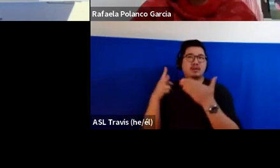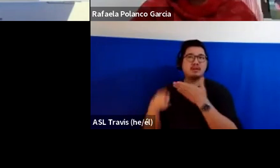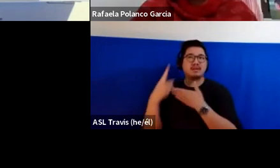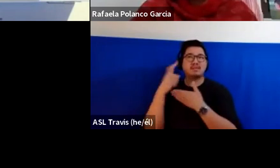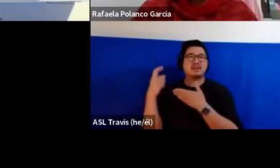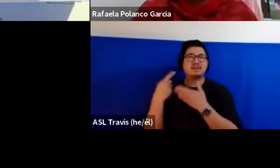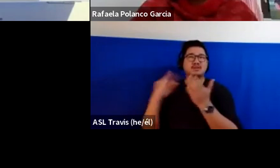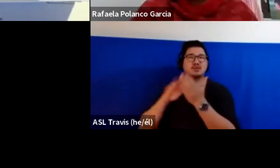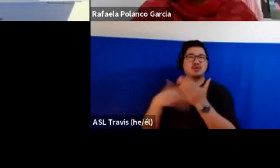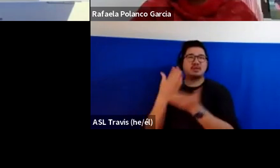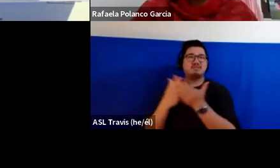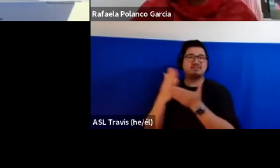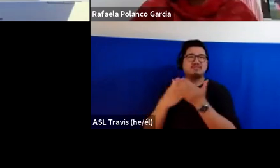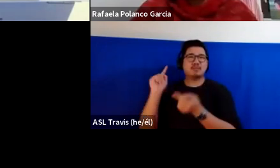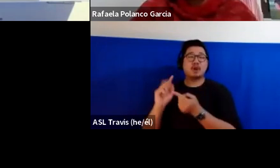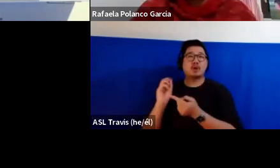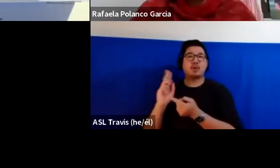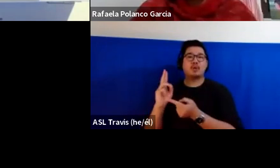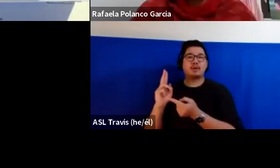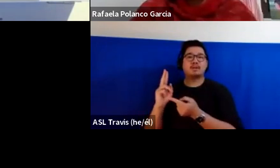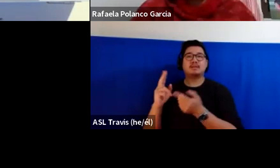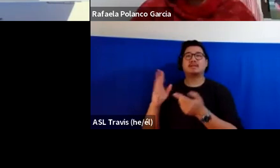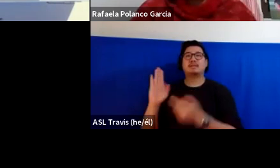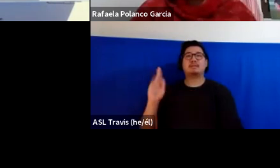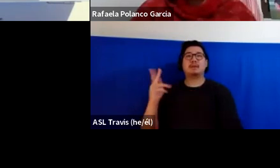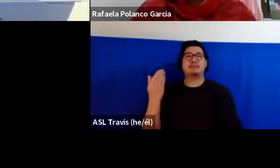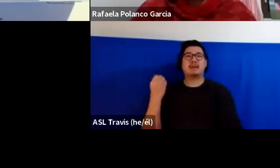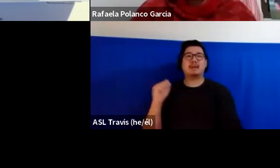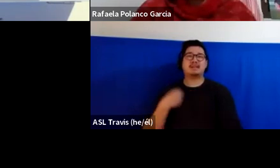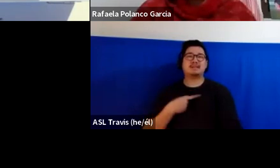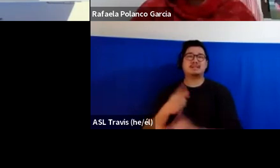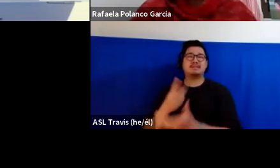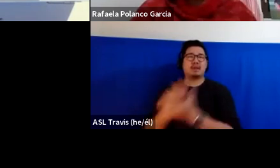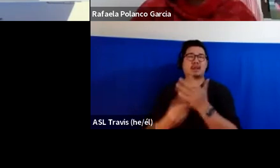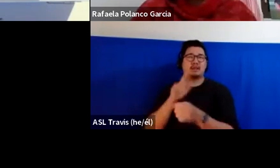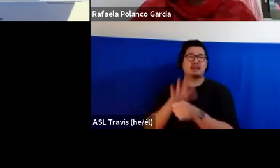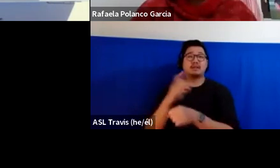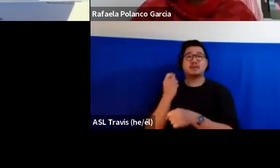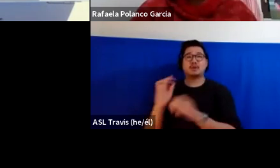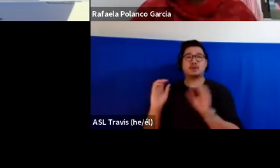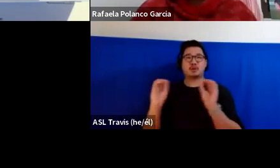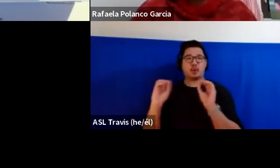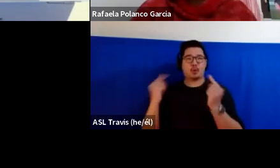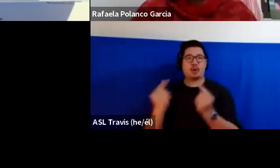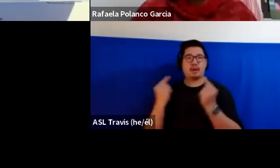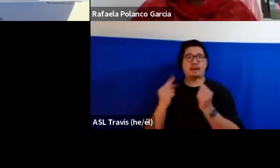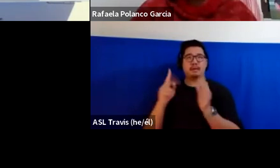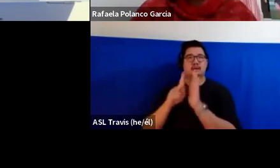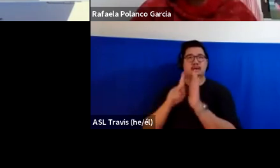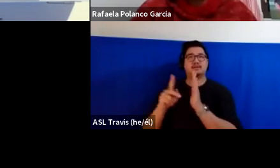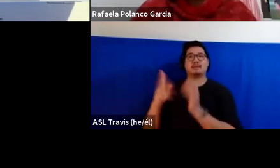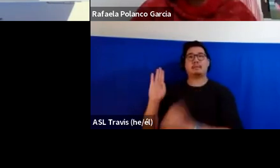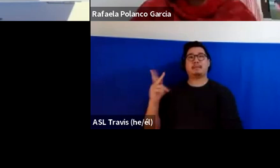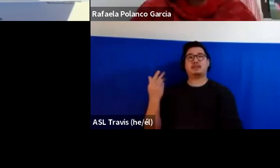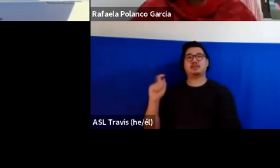funding formulas or empty billed bps promises as part of this no harm policy bps should revisit revisit the